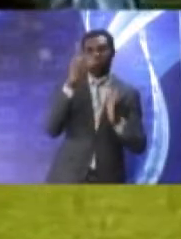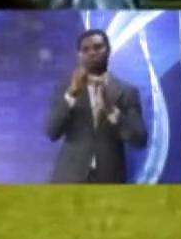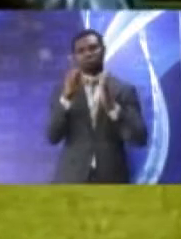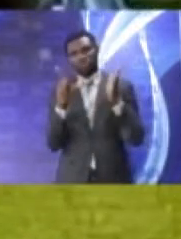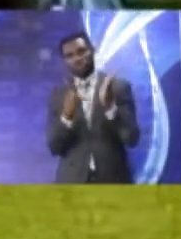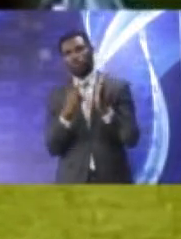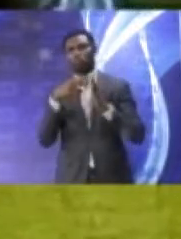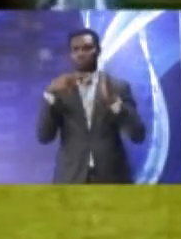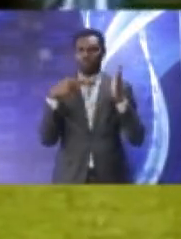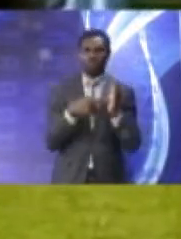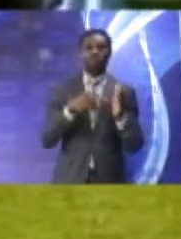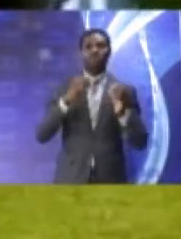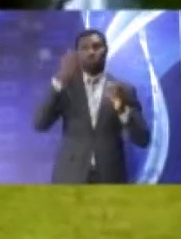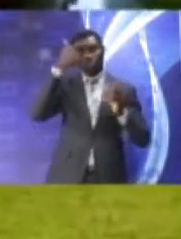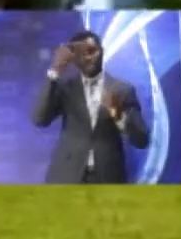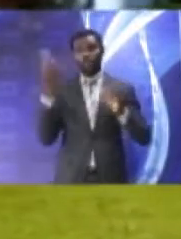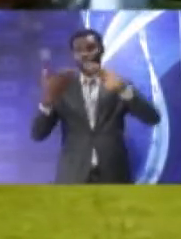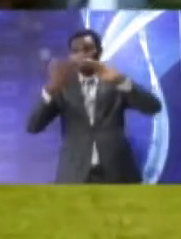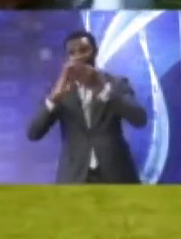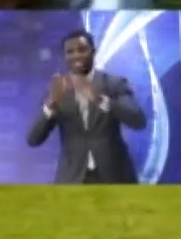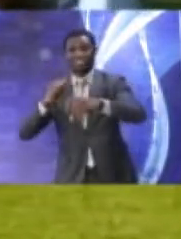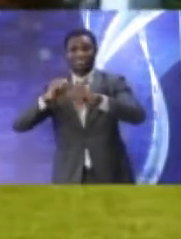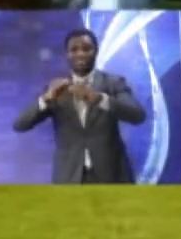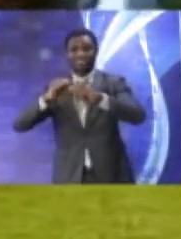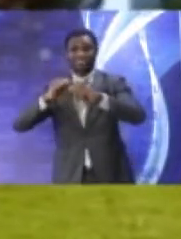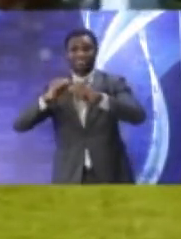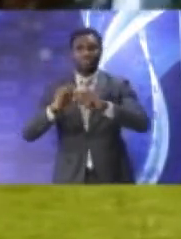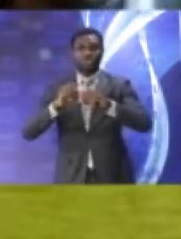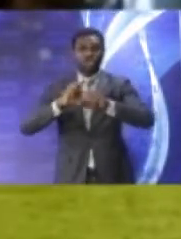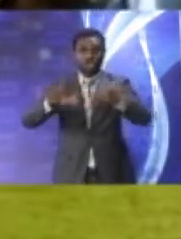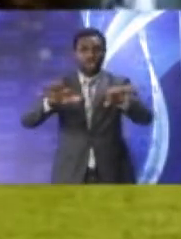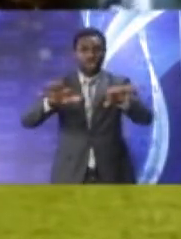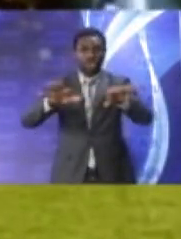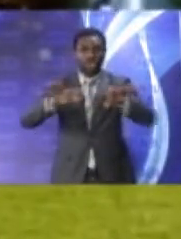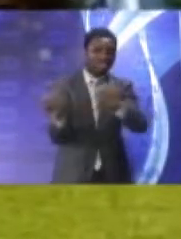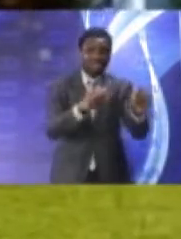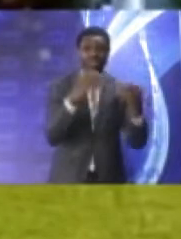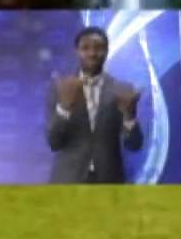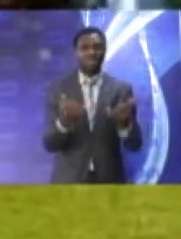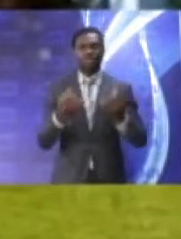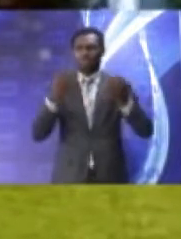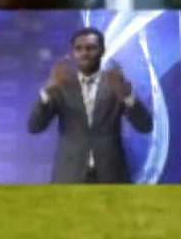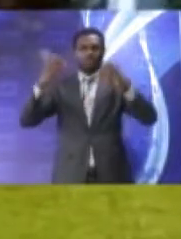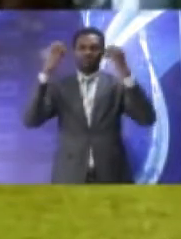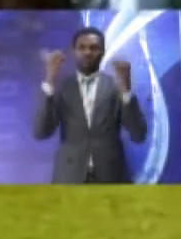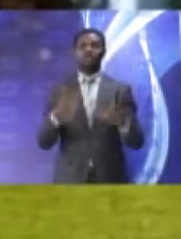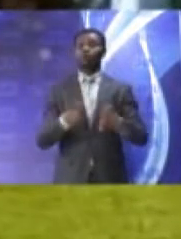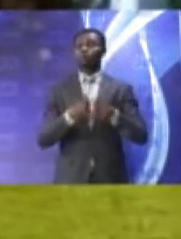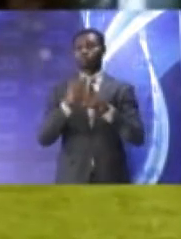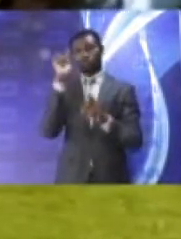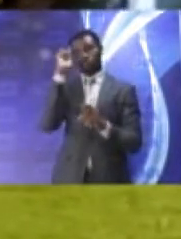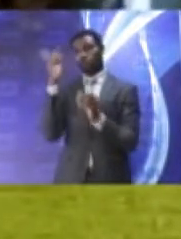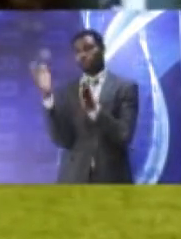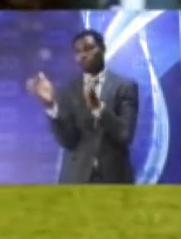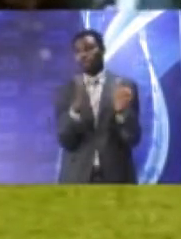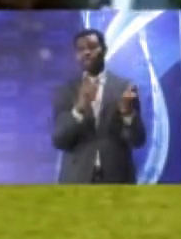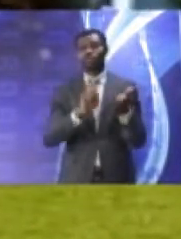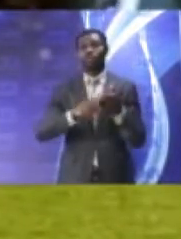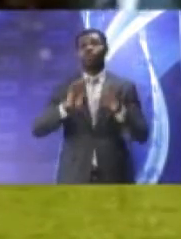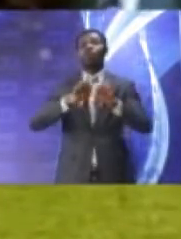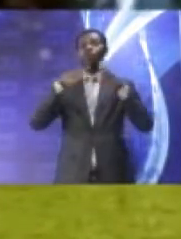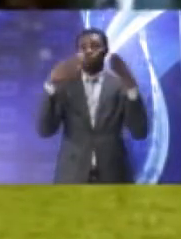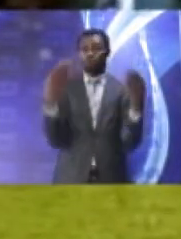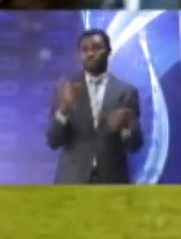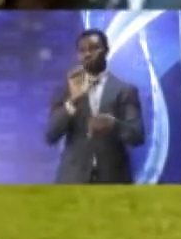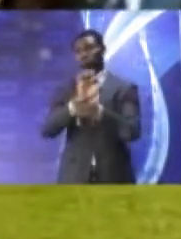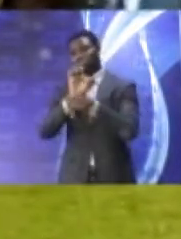as community transmission is on the increase. Nosa Osula reports that the government had planned to reopen the worship centers